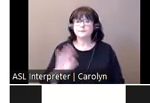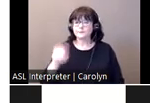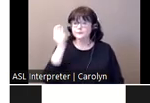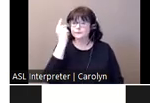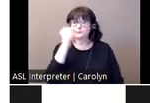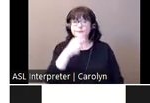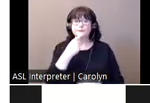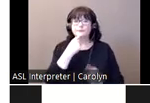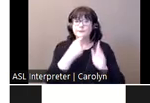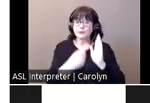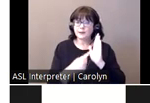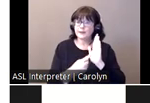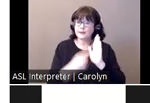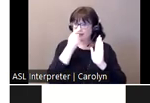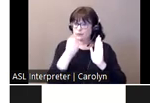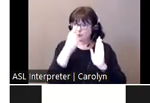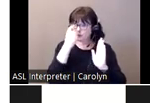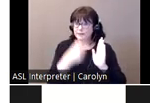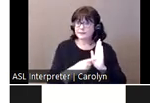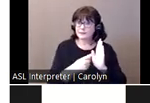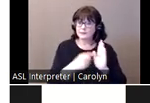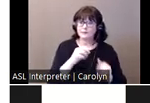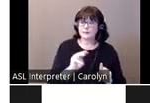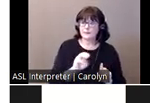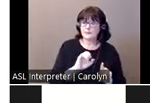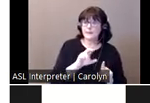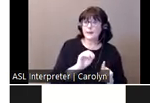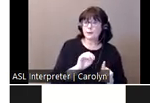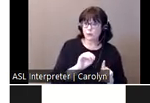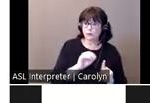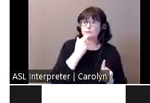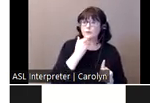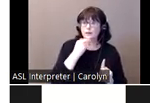micro-credentials sometimes relating to other credentials, which is very true.